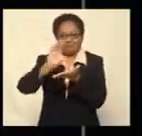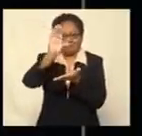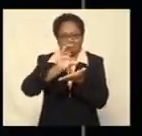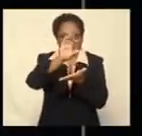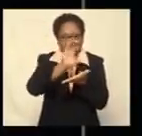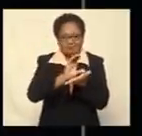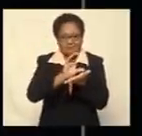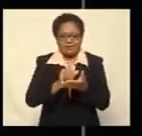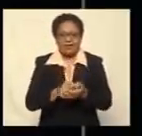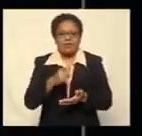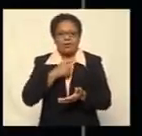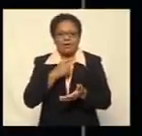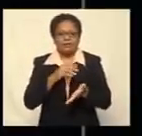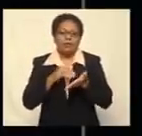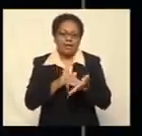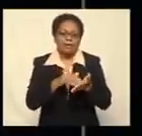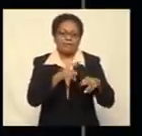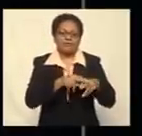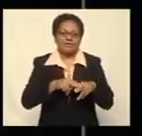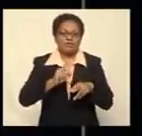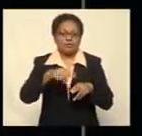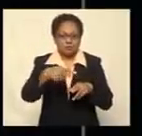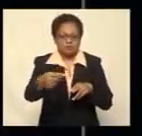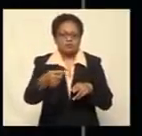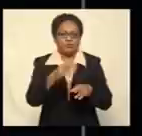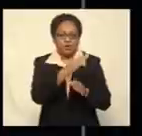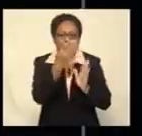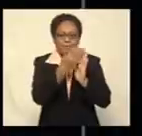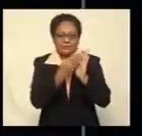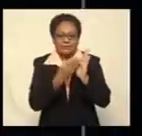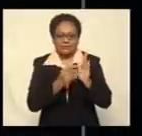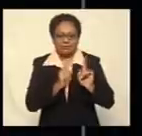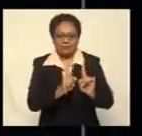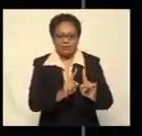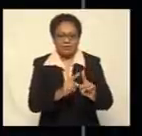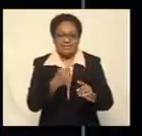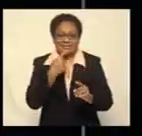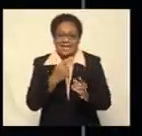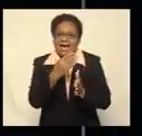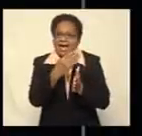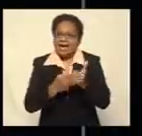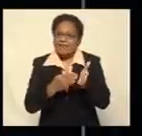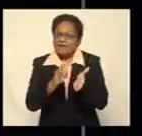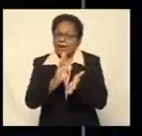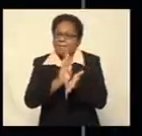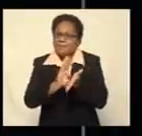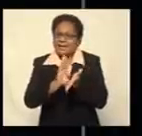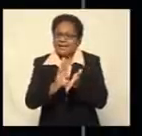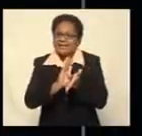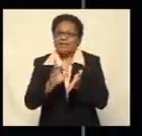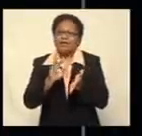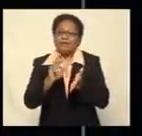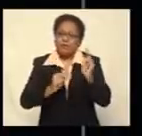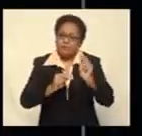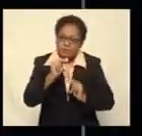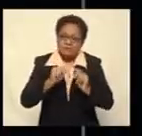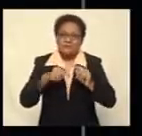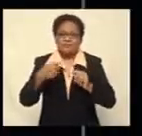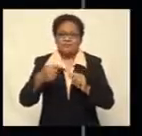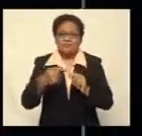fulfill budget commitments. Economist Dr. Rohit Kishore suggests $500 million for capital expenditure in the next